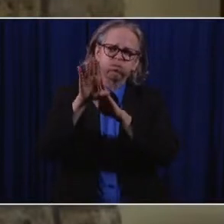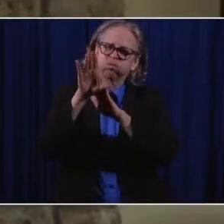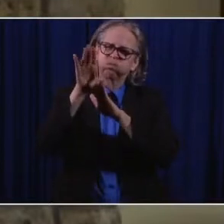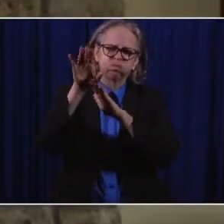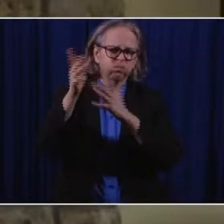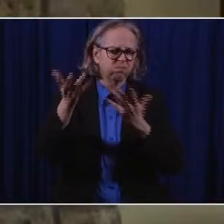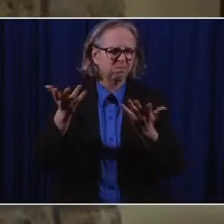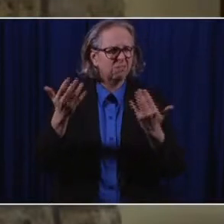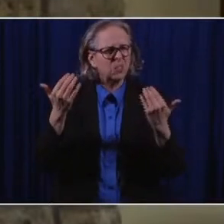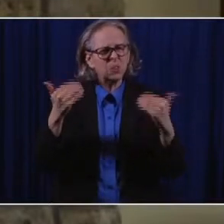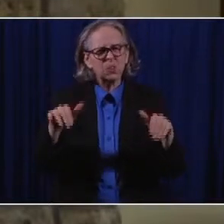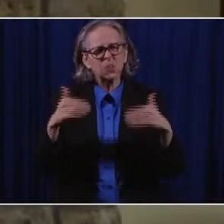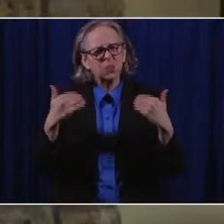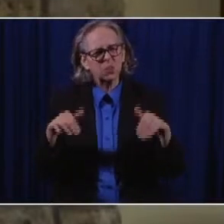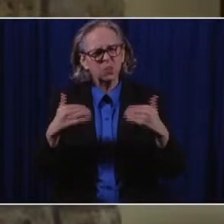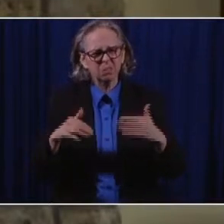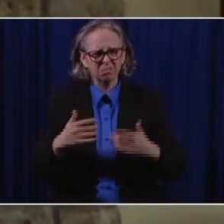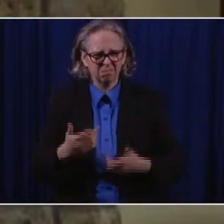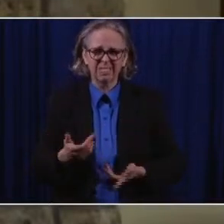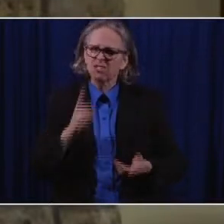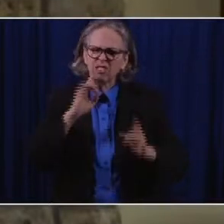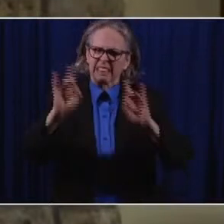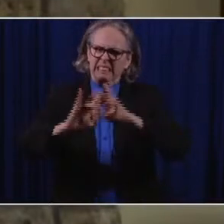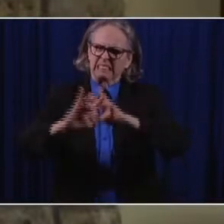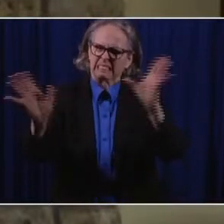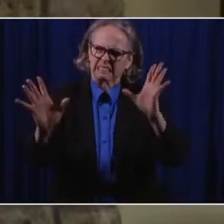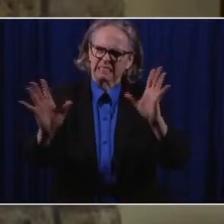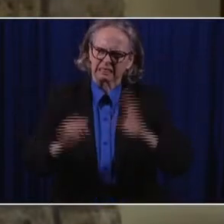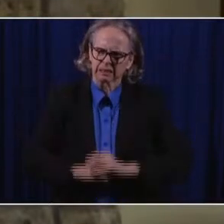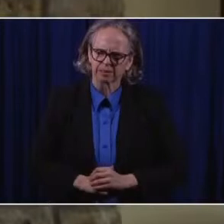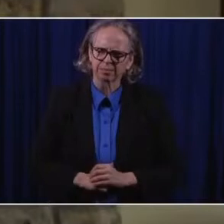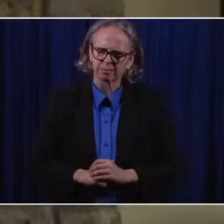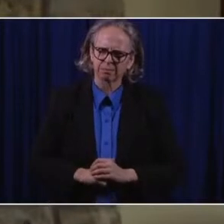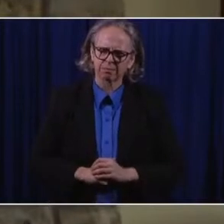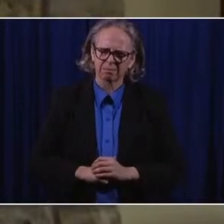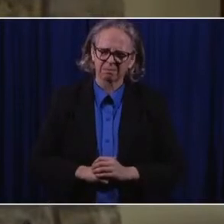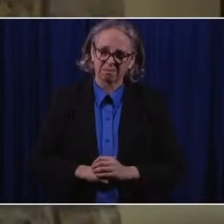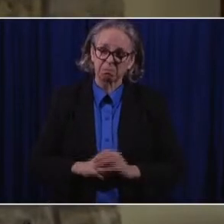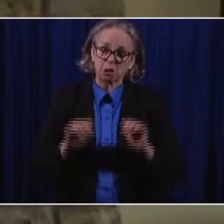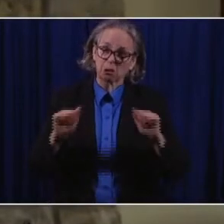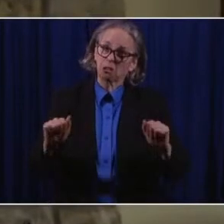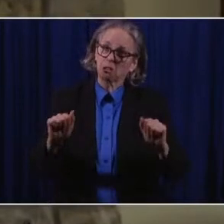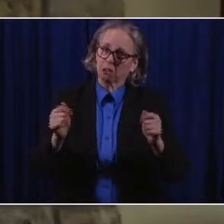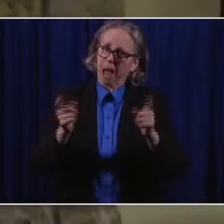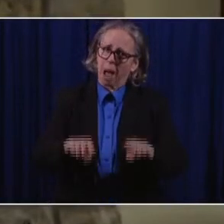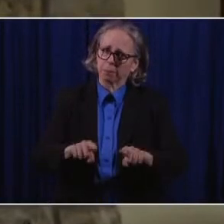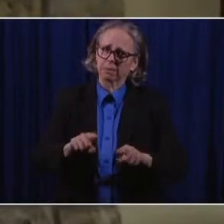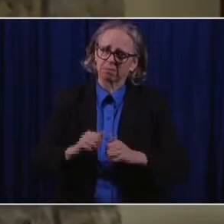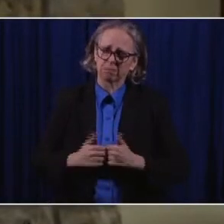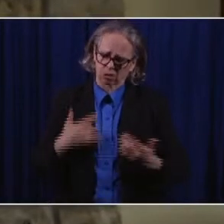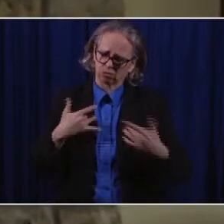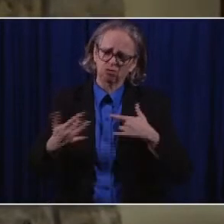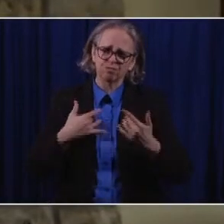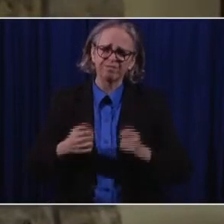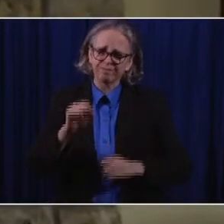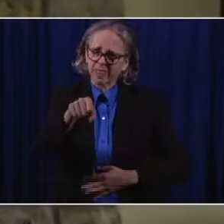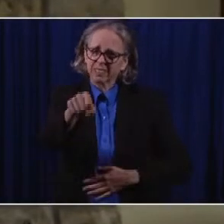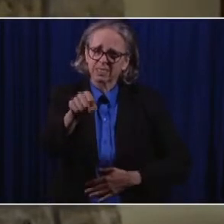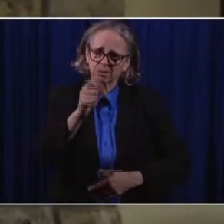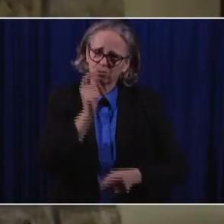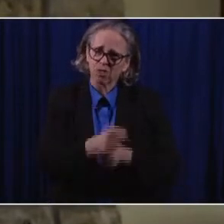have a real disaster in here by the middle of December, leading into Christmas. So not only